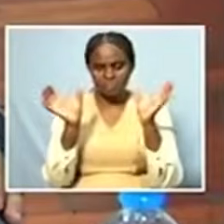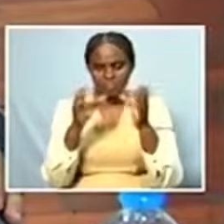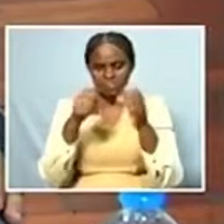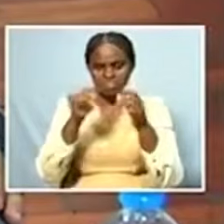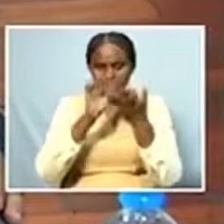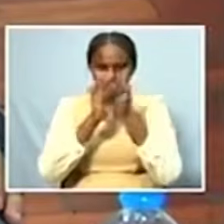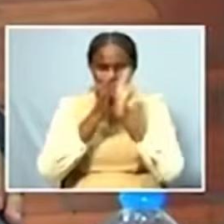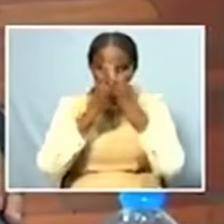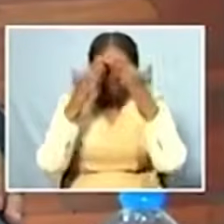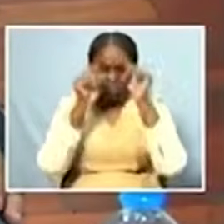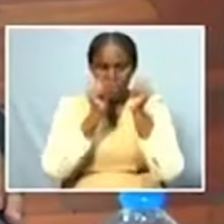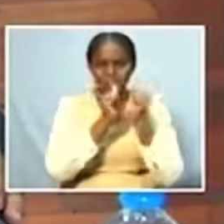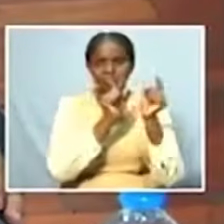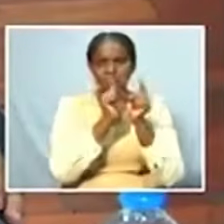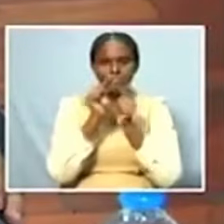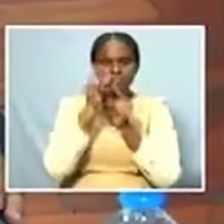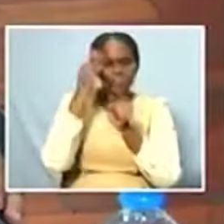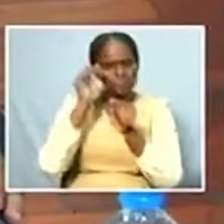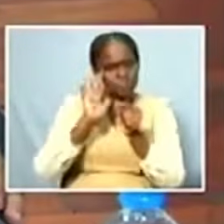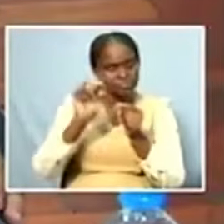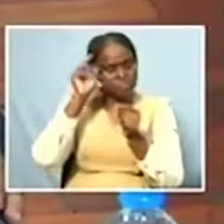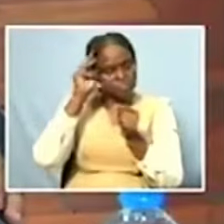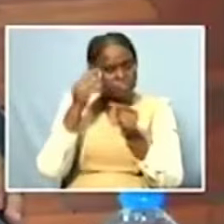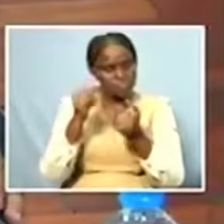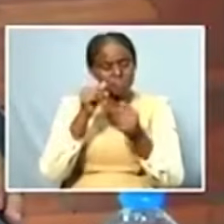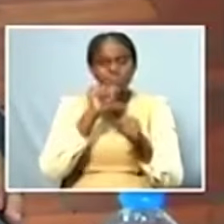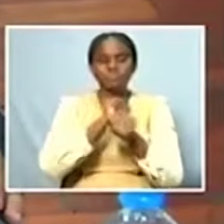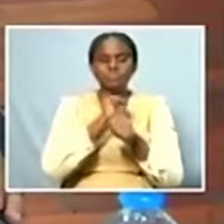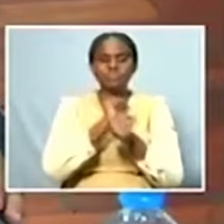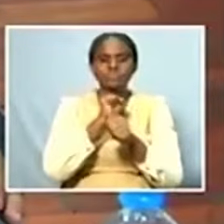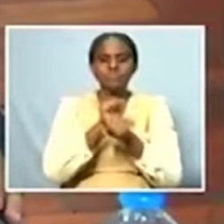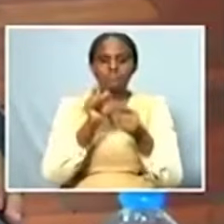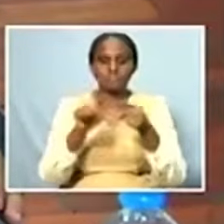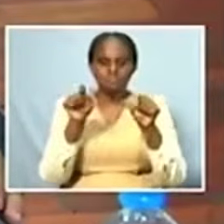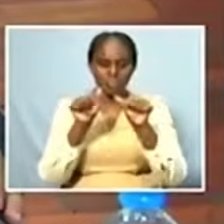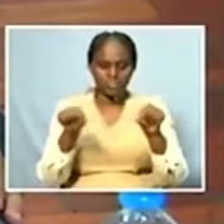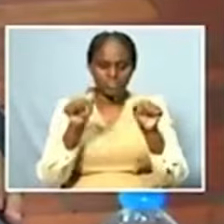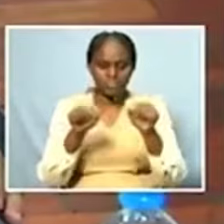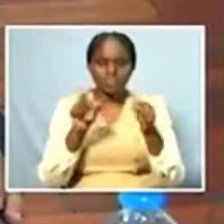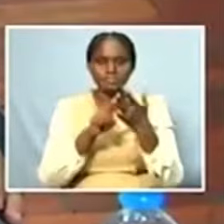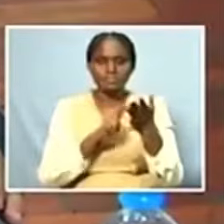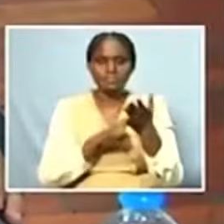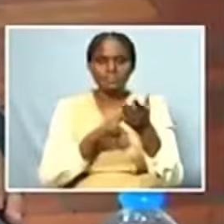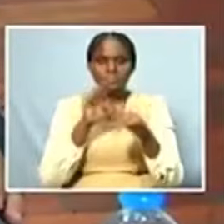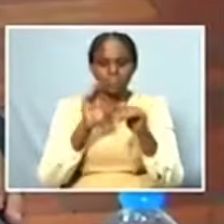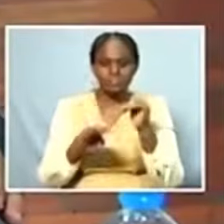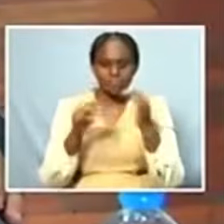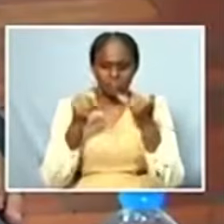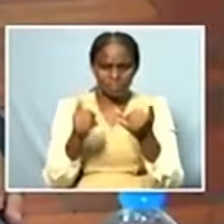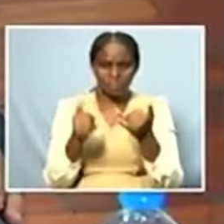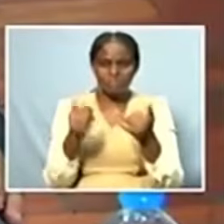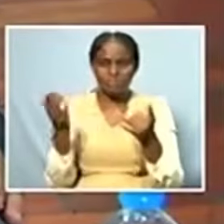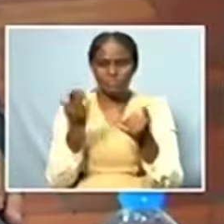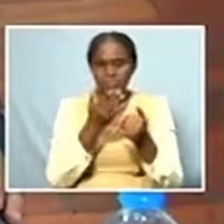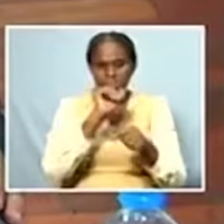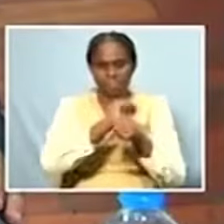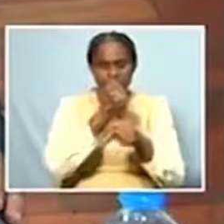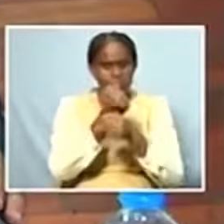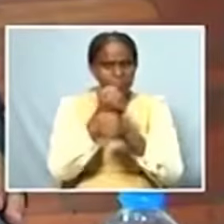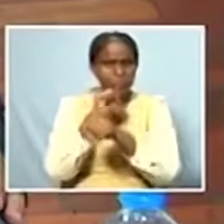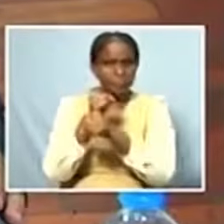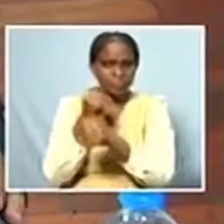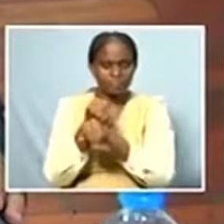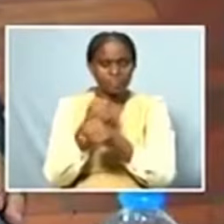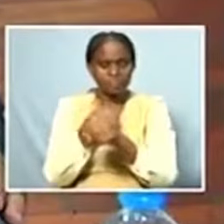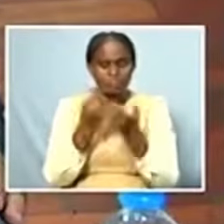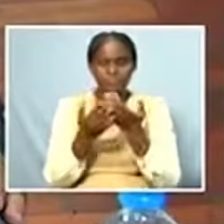aware, and also why is your ministry being reactive to audit report than being proactive.